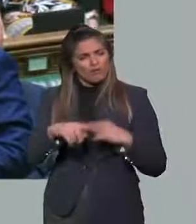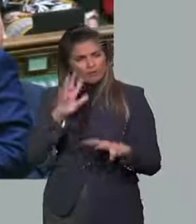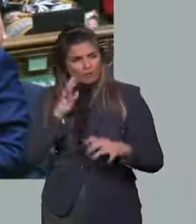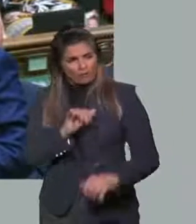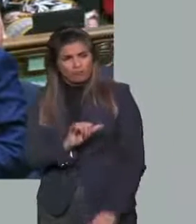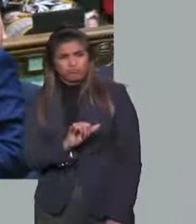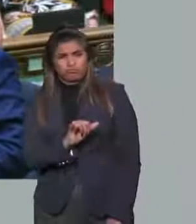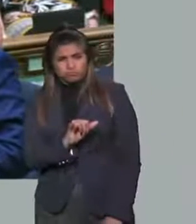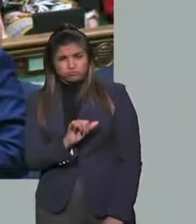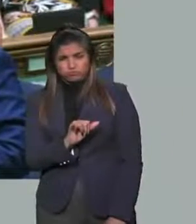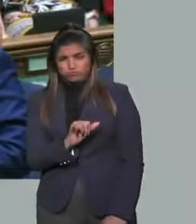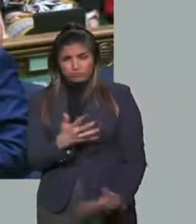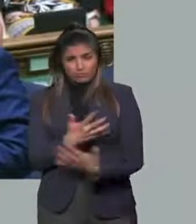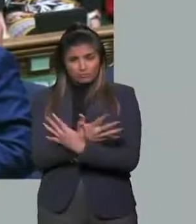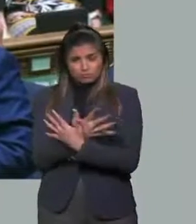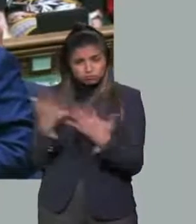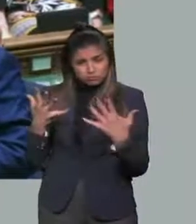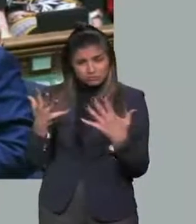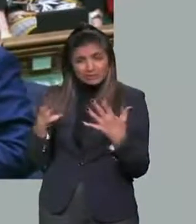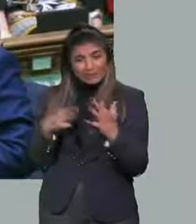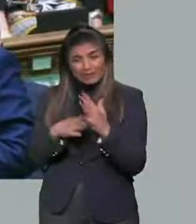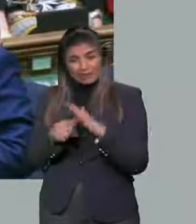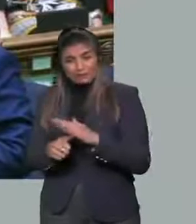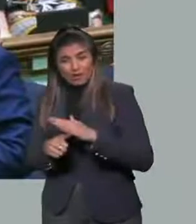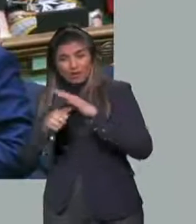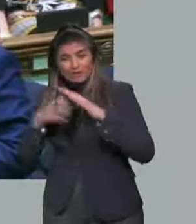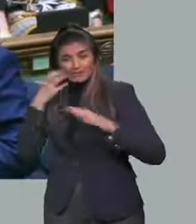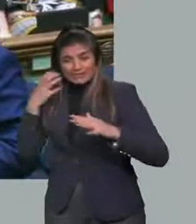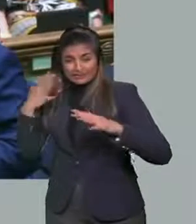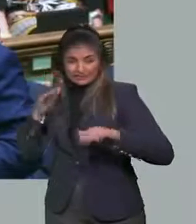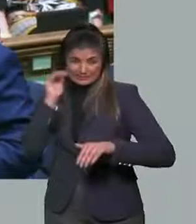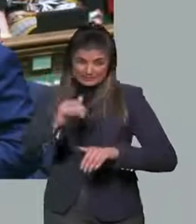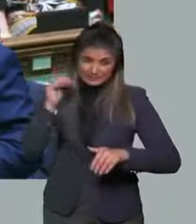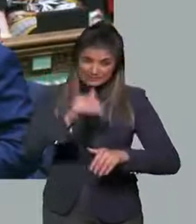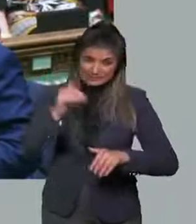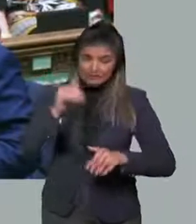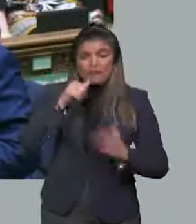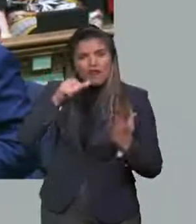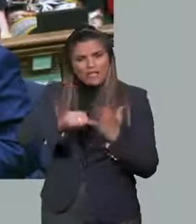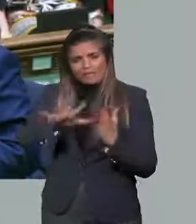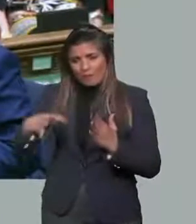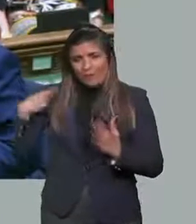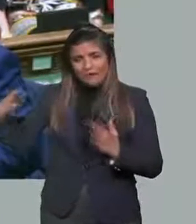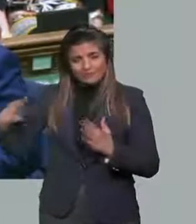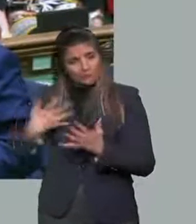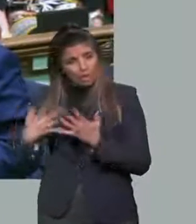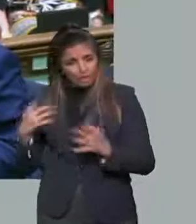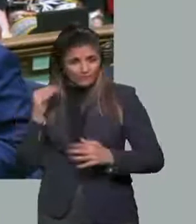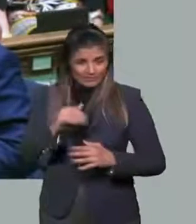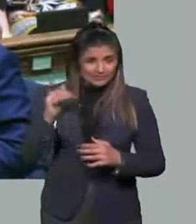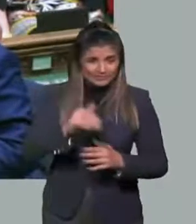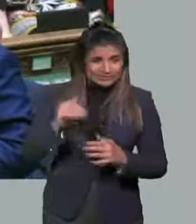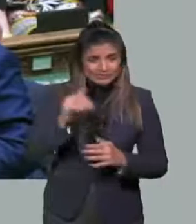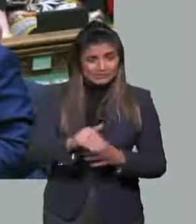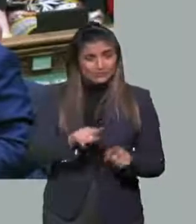intervention of several ministers of state, letters to multiple European ambassadors, and the fear of this case being exposed in the chamber to